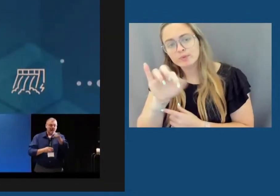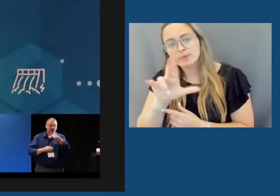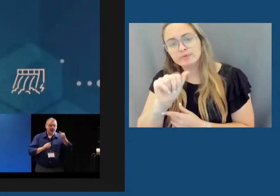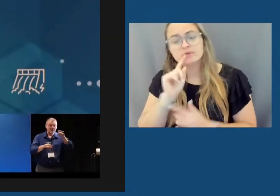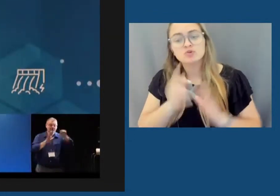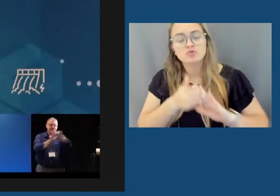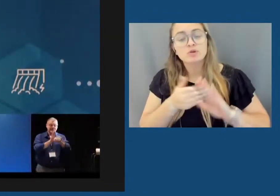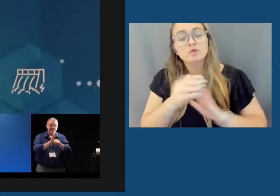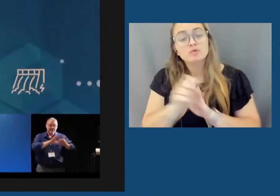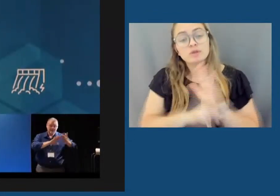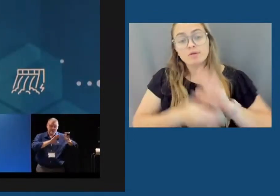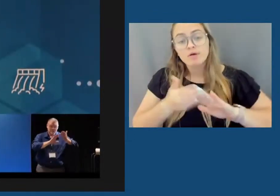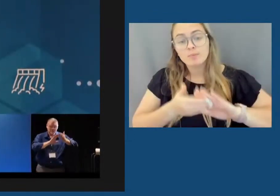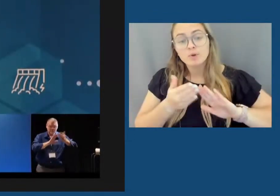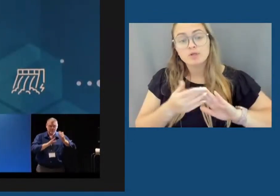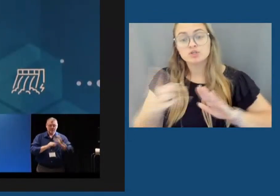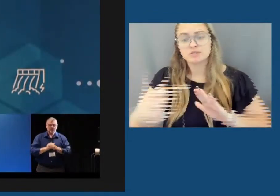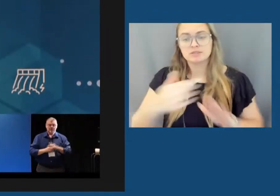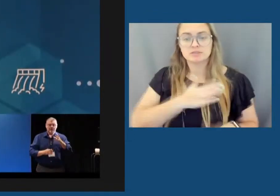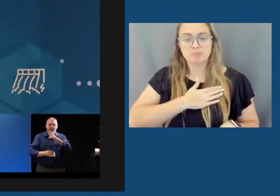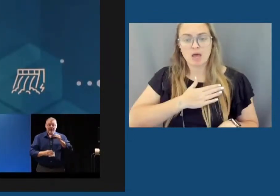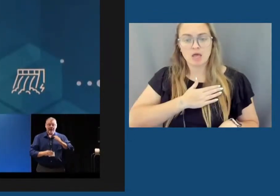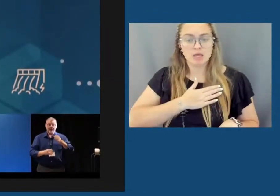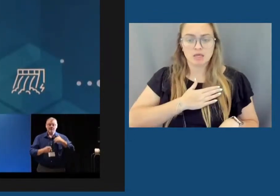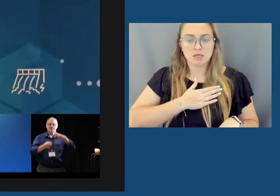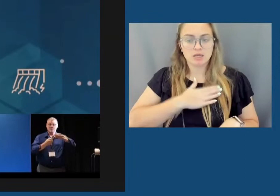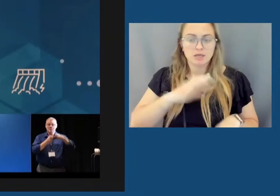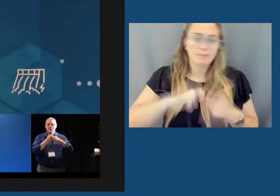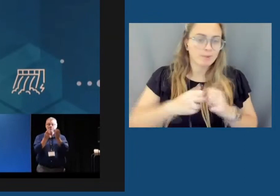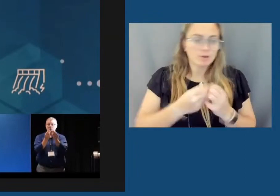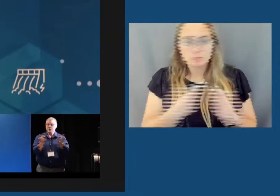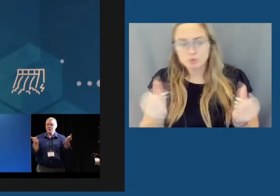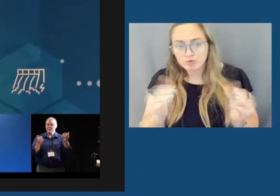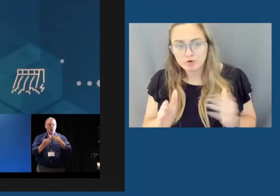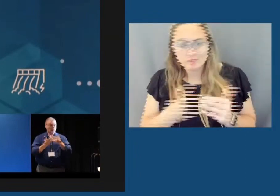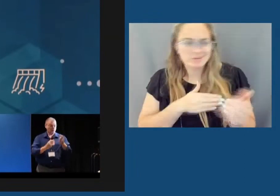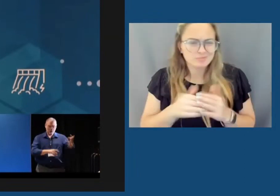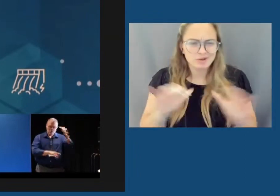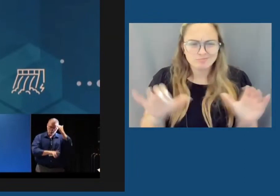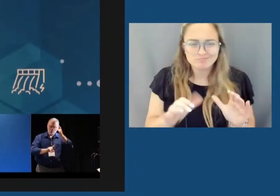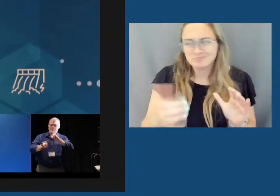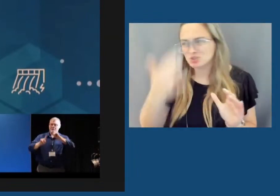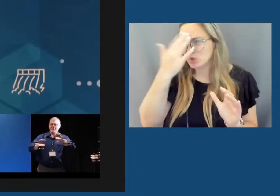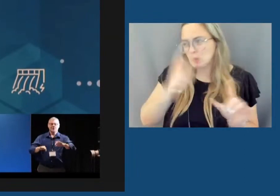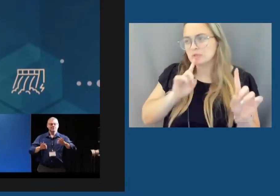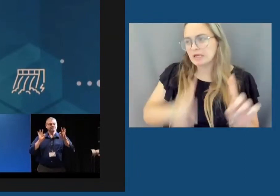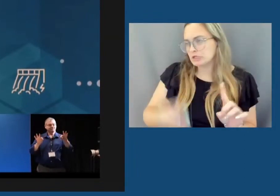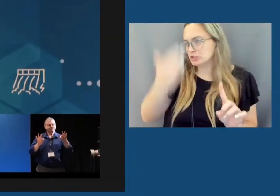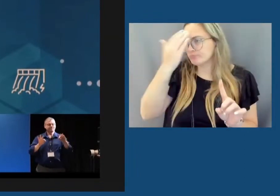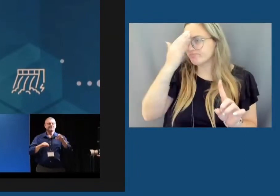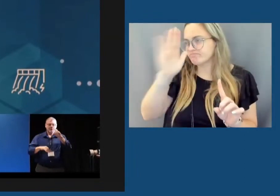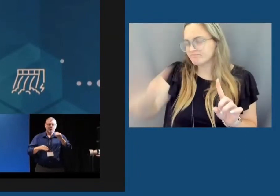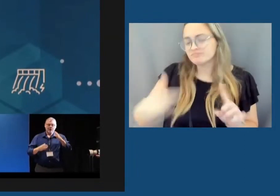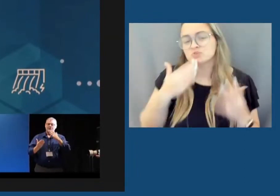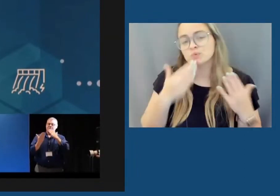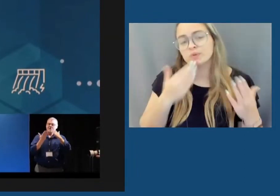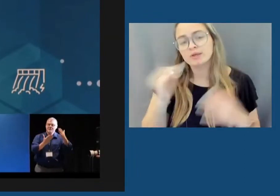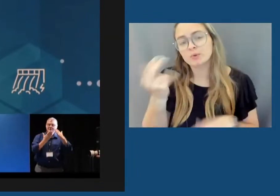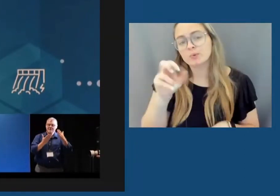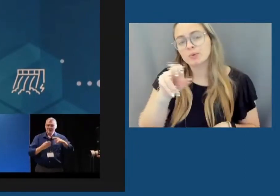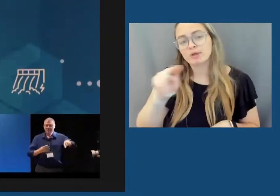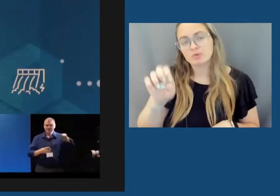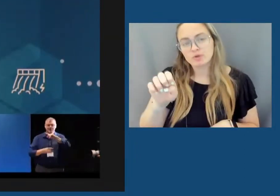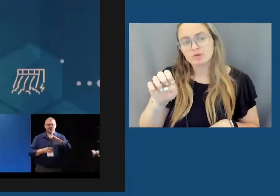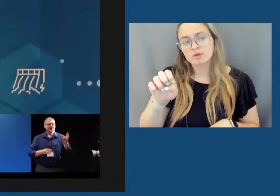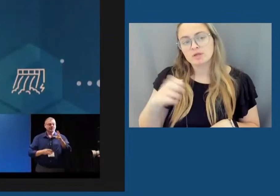Operations, who is my problem solver. No matter what it is, she knows an answer. She's extraordinary. So thank you, Catherine. And we